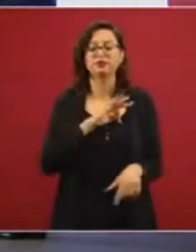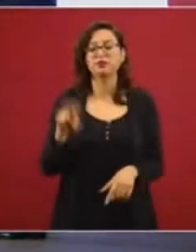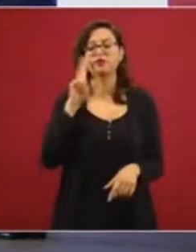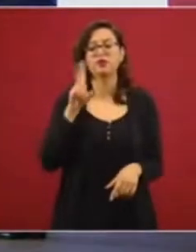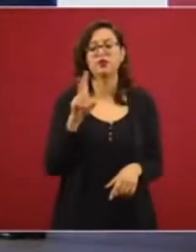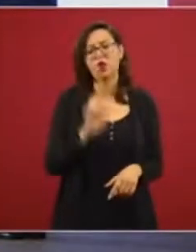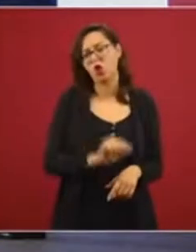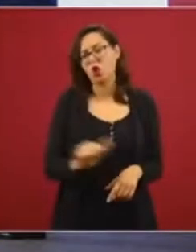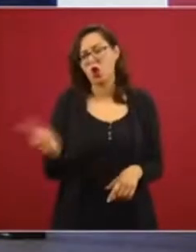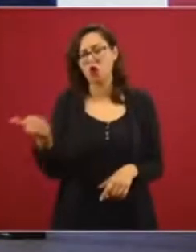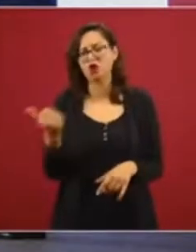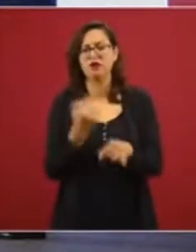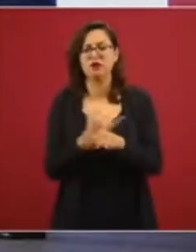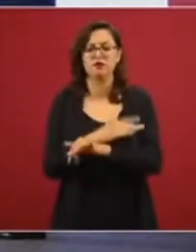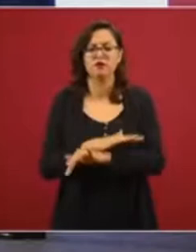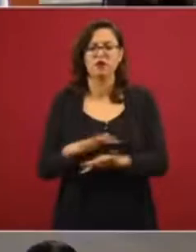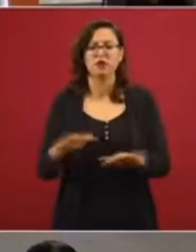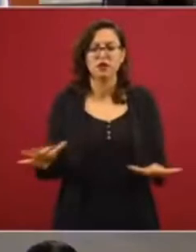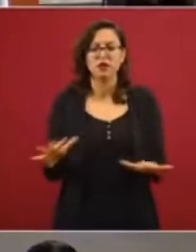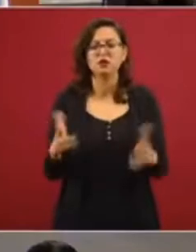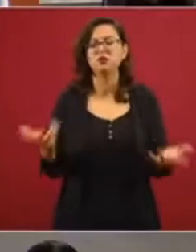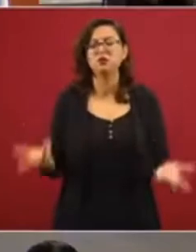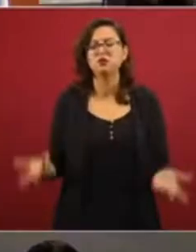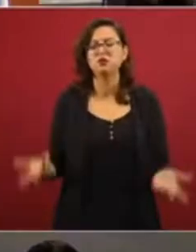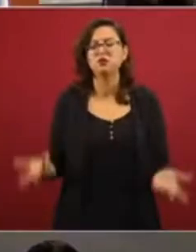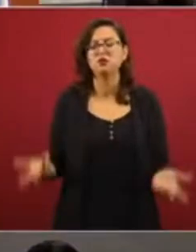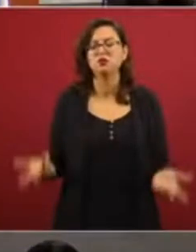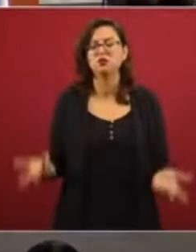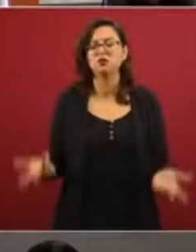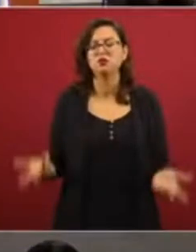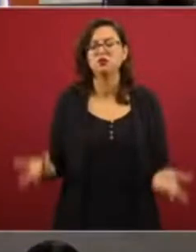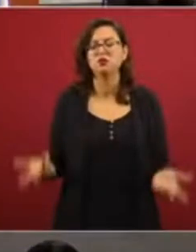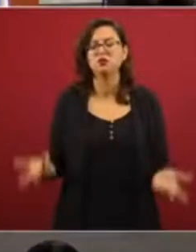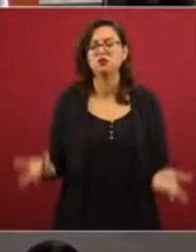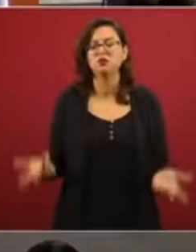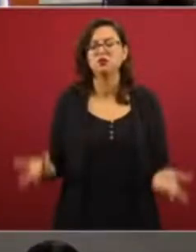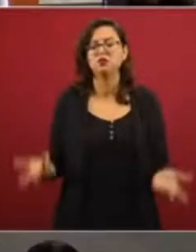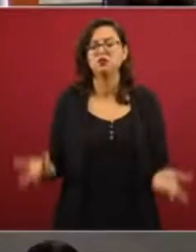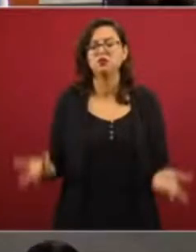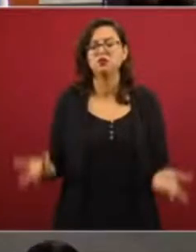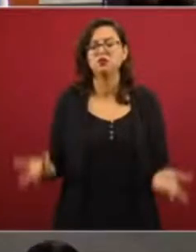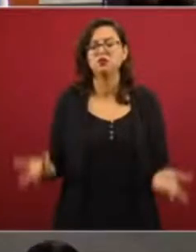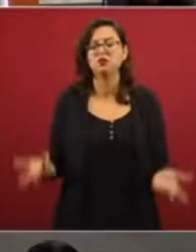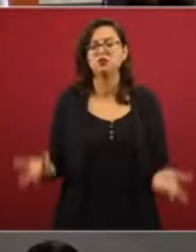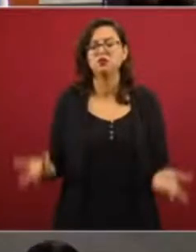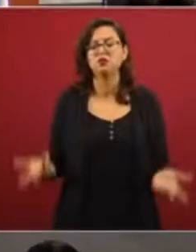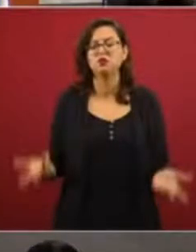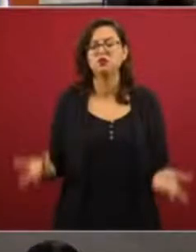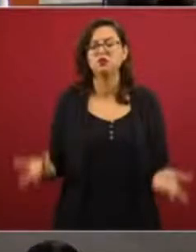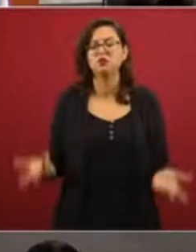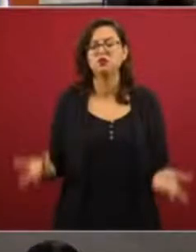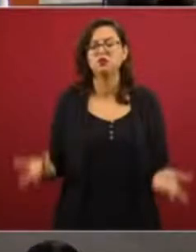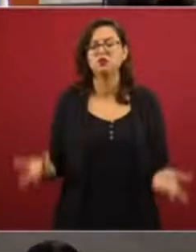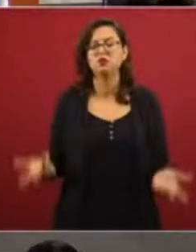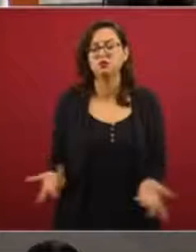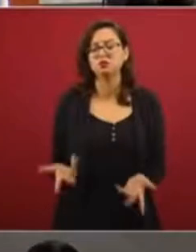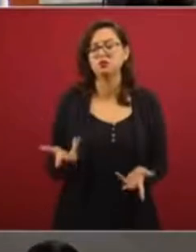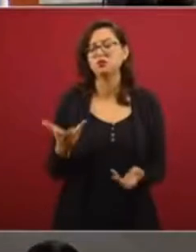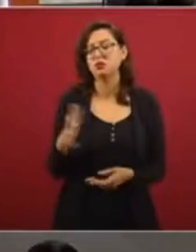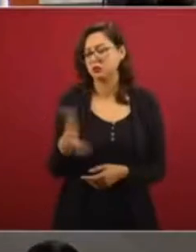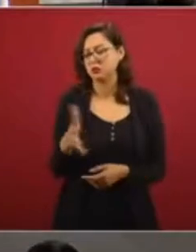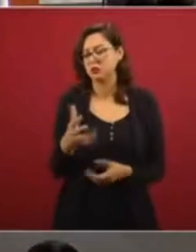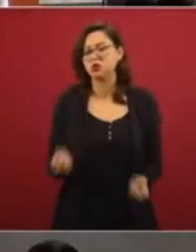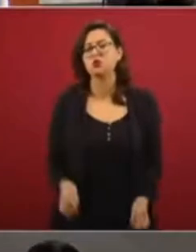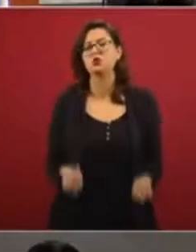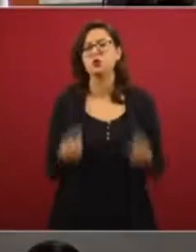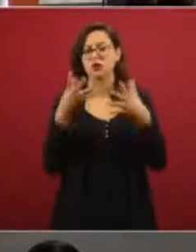otros indicadores. Estos son los casos estimados aquí. So here you see some other indicators. These are the estimated cases. Y